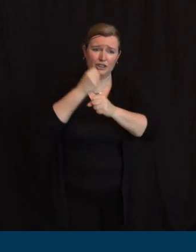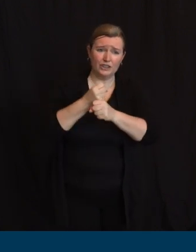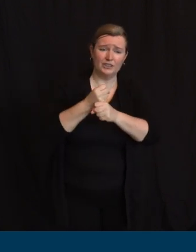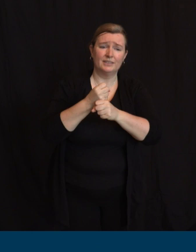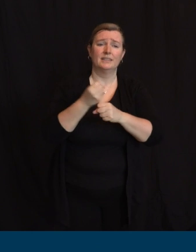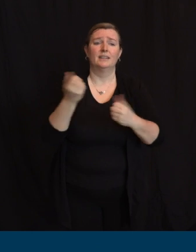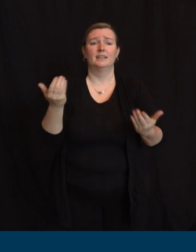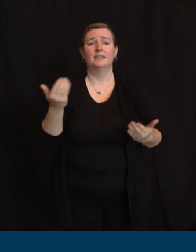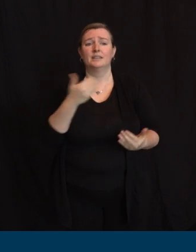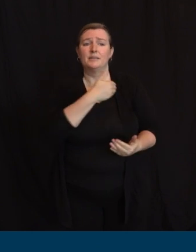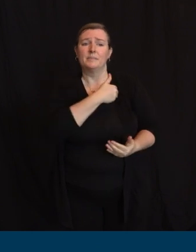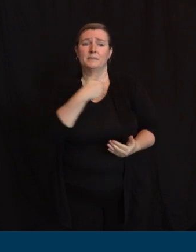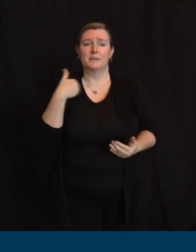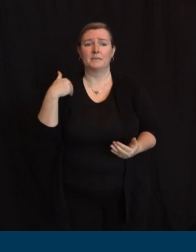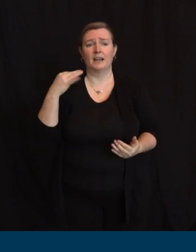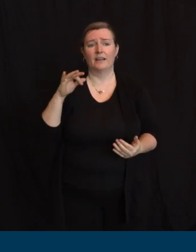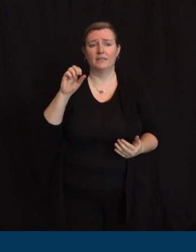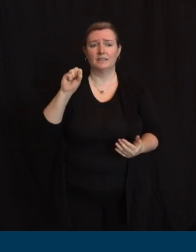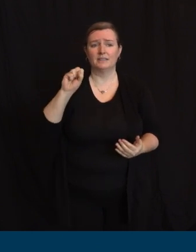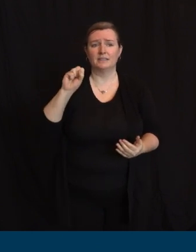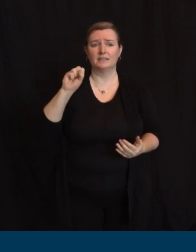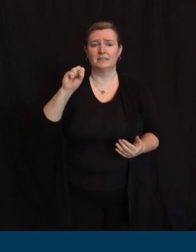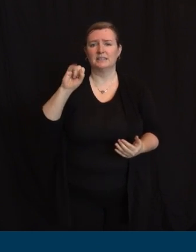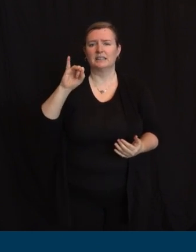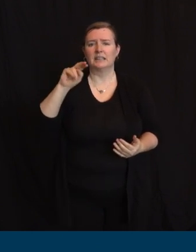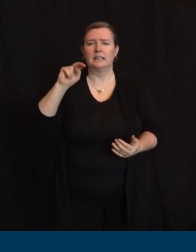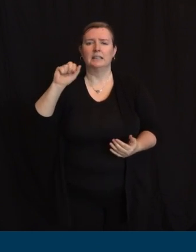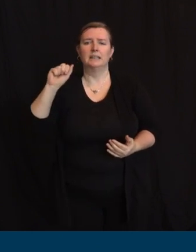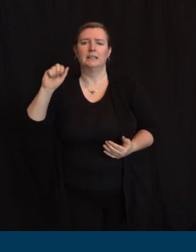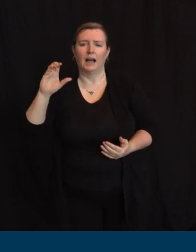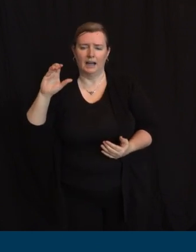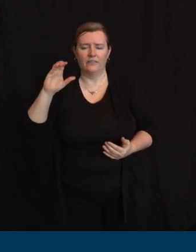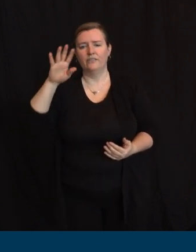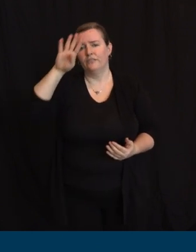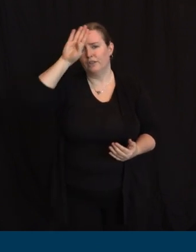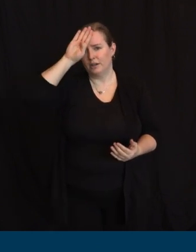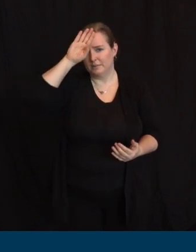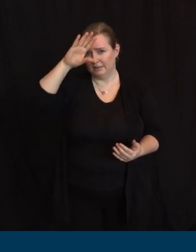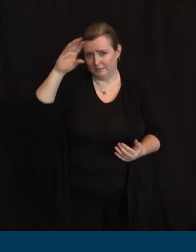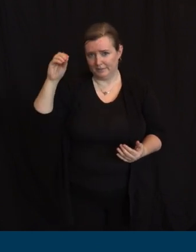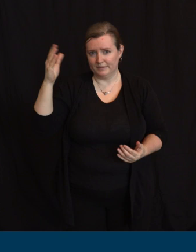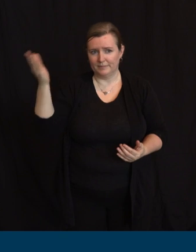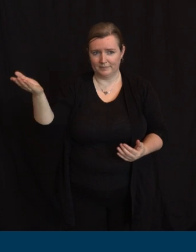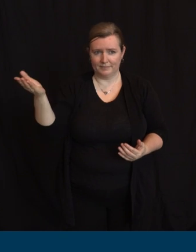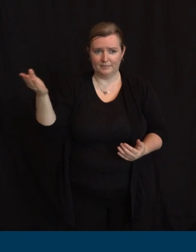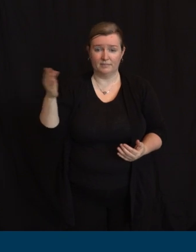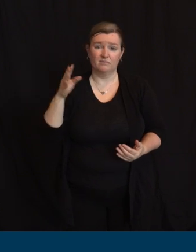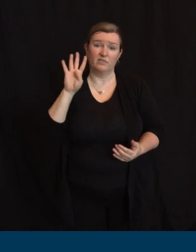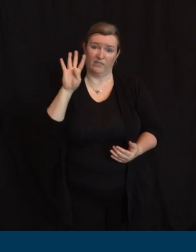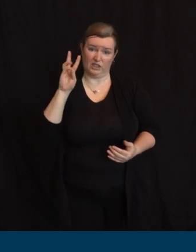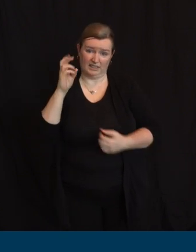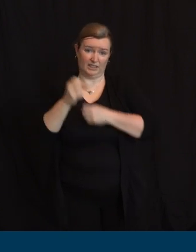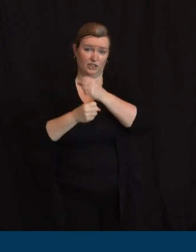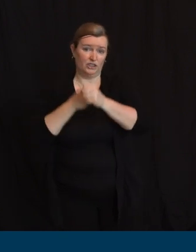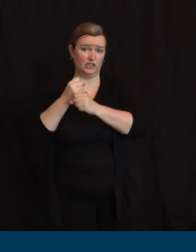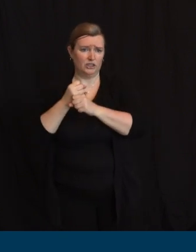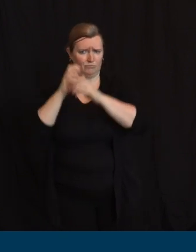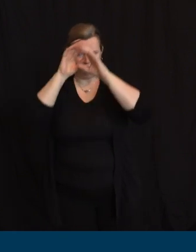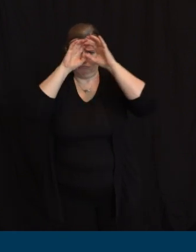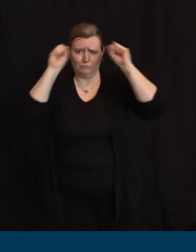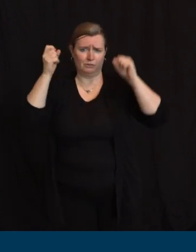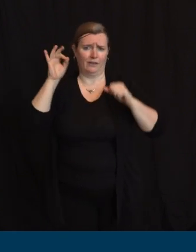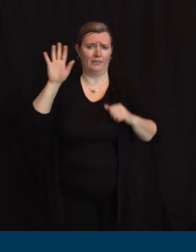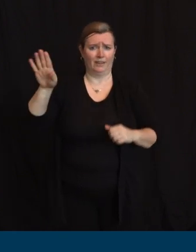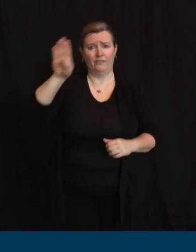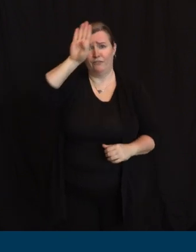Fire Company number 3, and for 26 of those years, he served as the company's president. He also served for 14